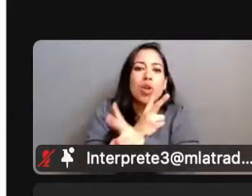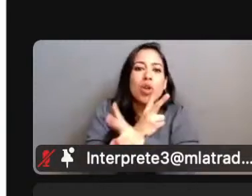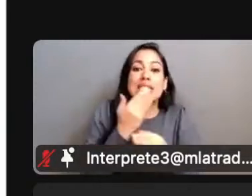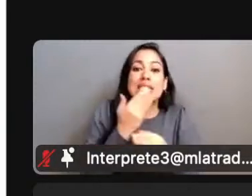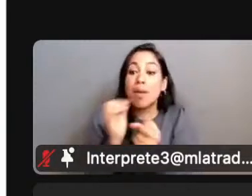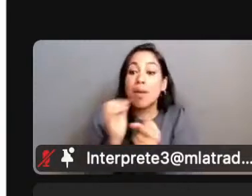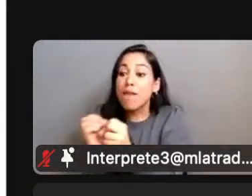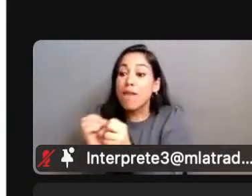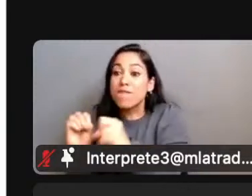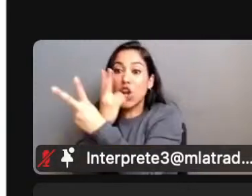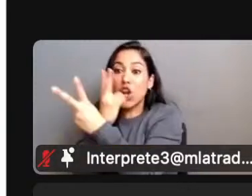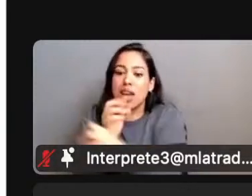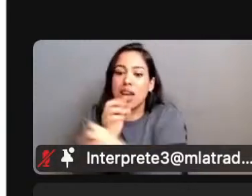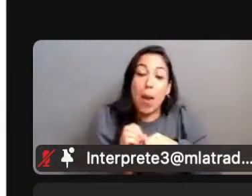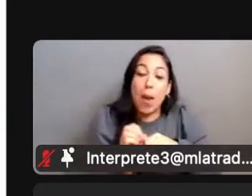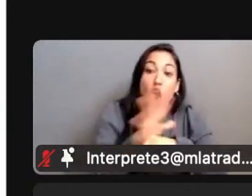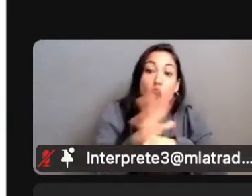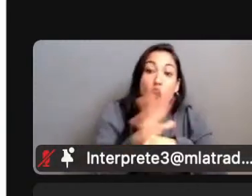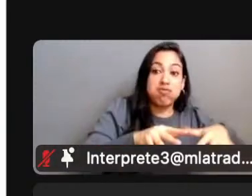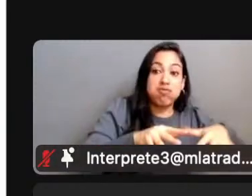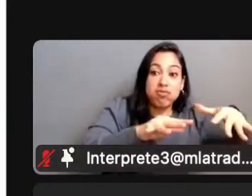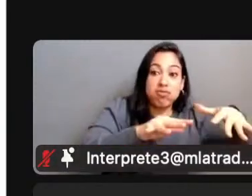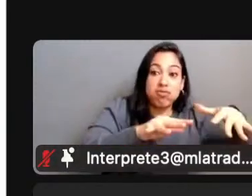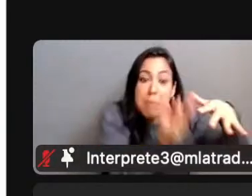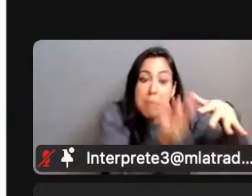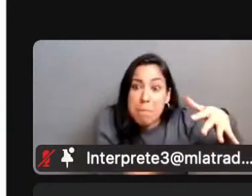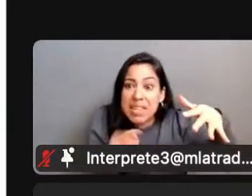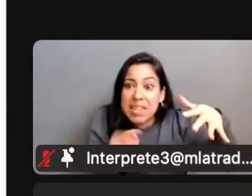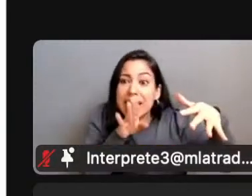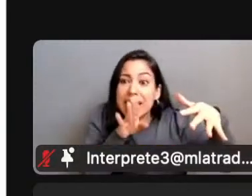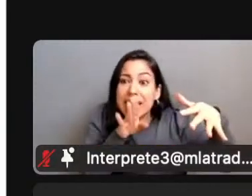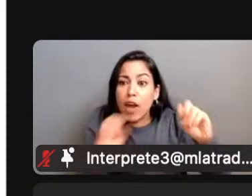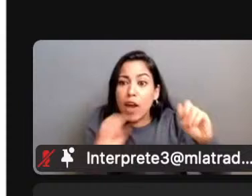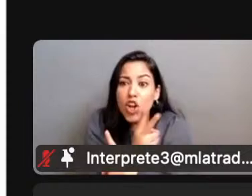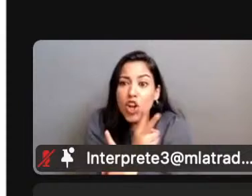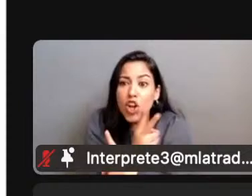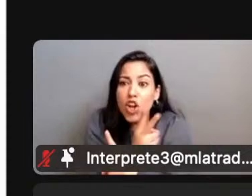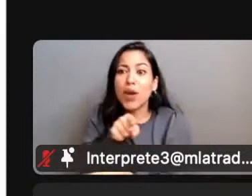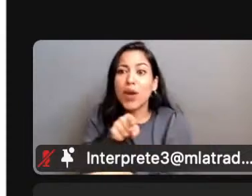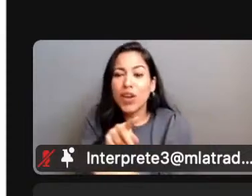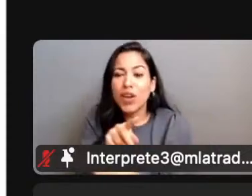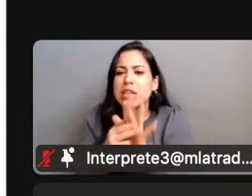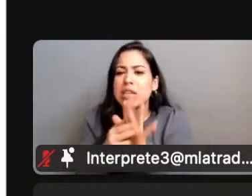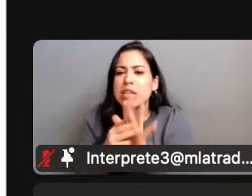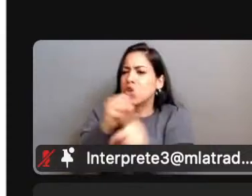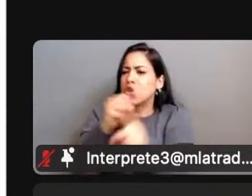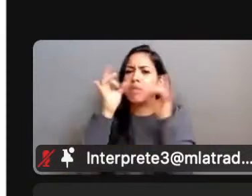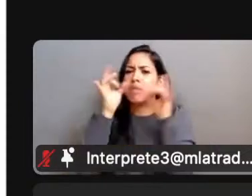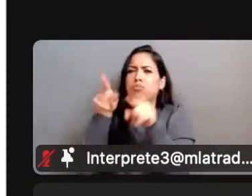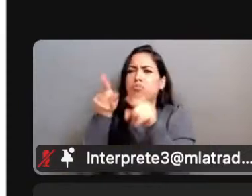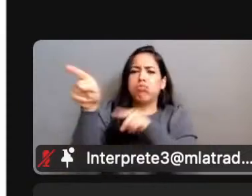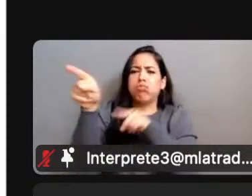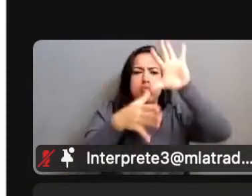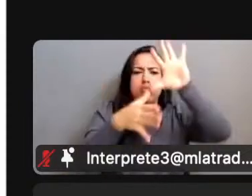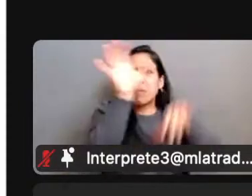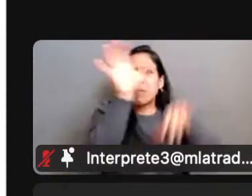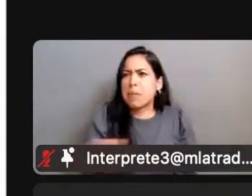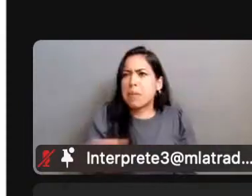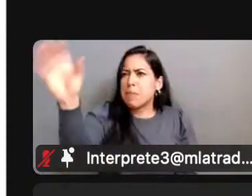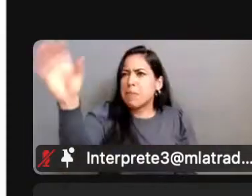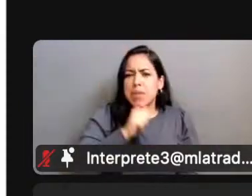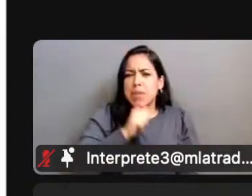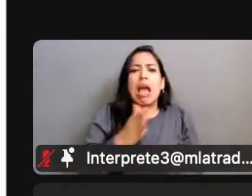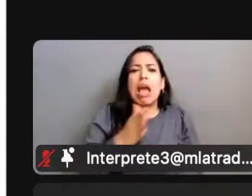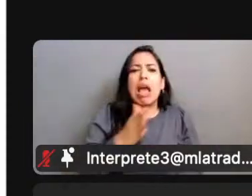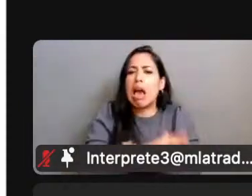pandemic became a pandemic within the pandemic and show the existing fragilities in the social fabric